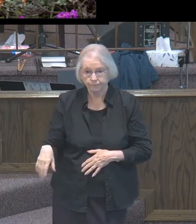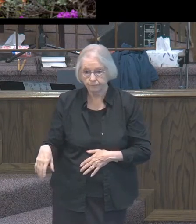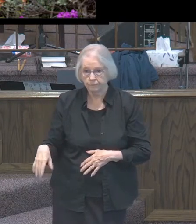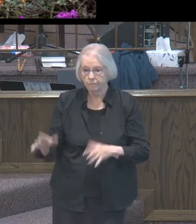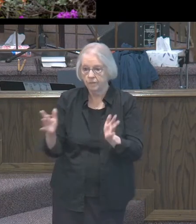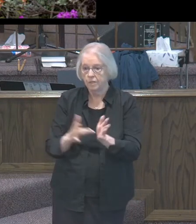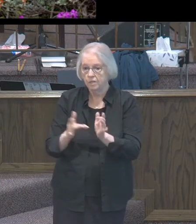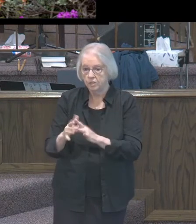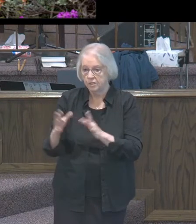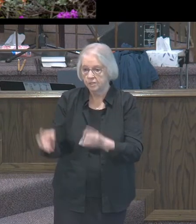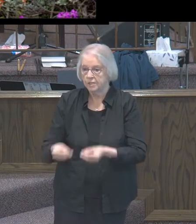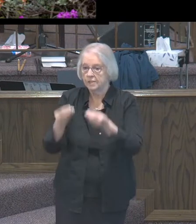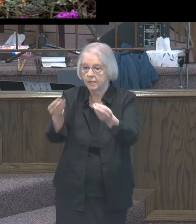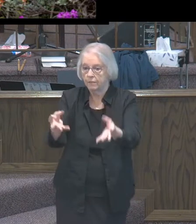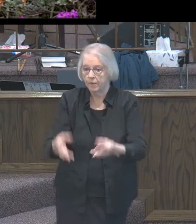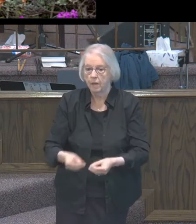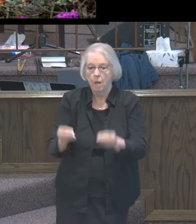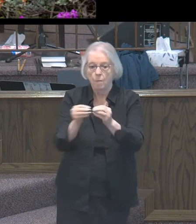end of chapter 7.